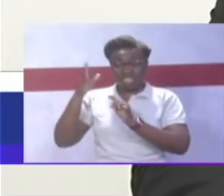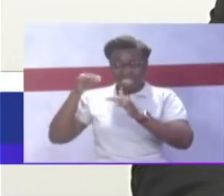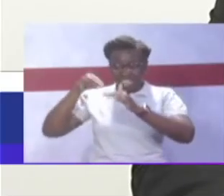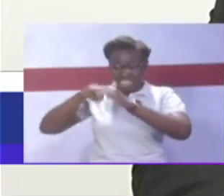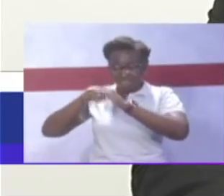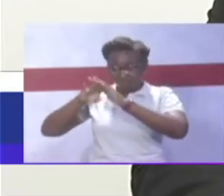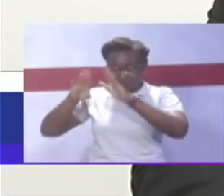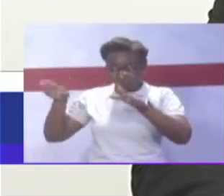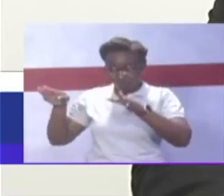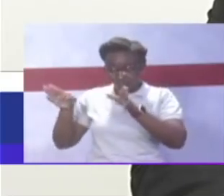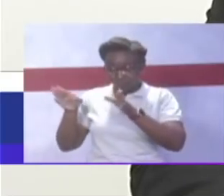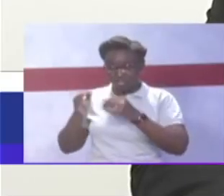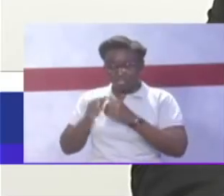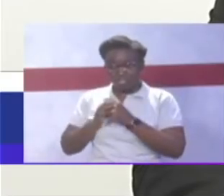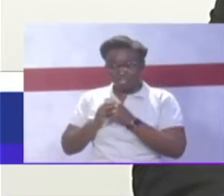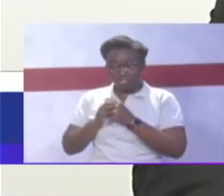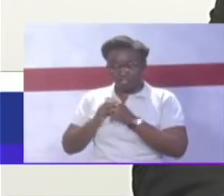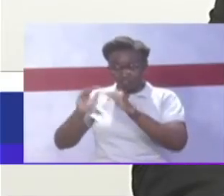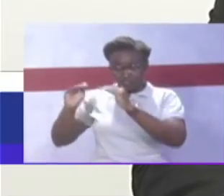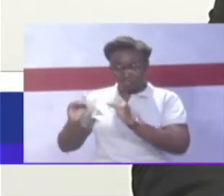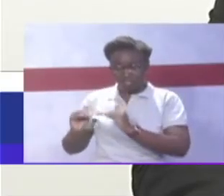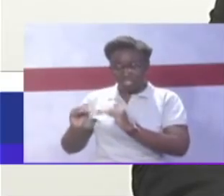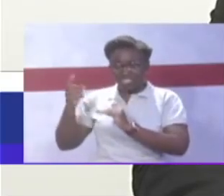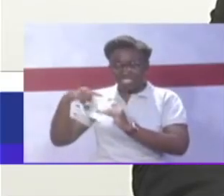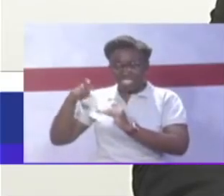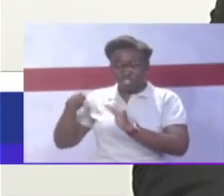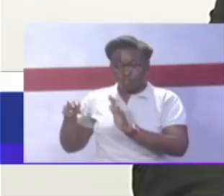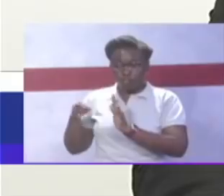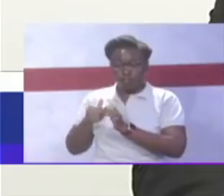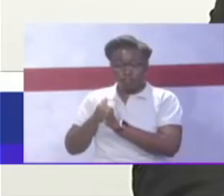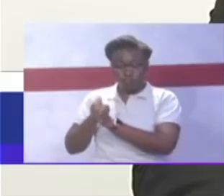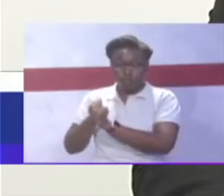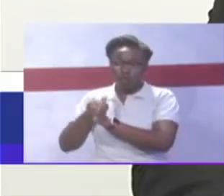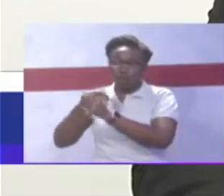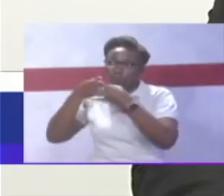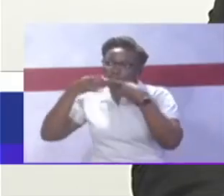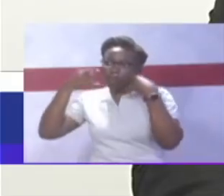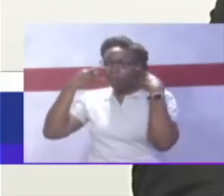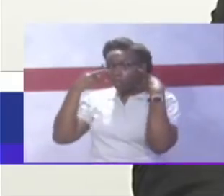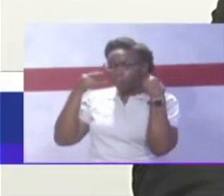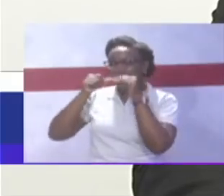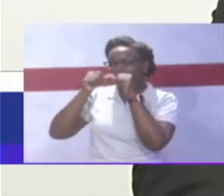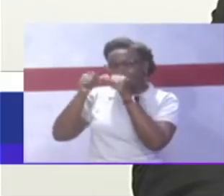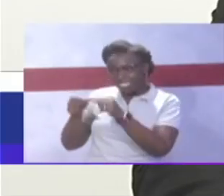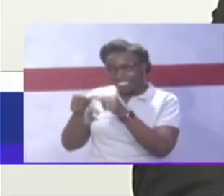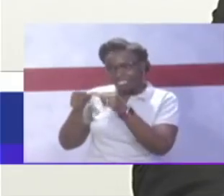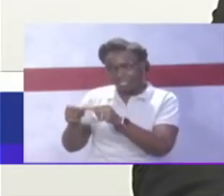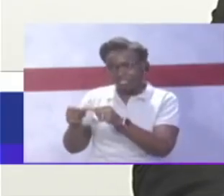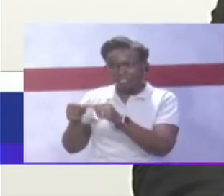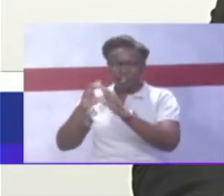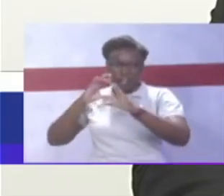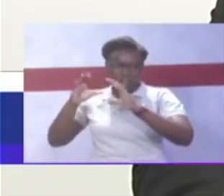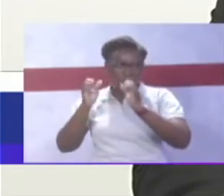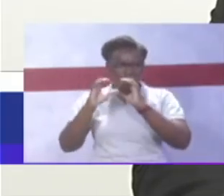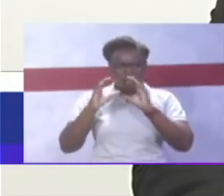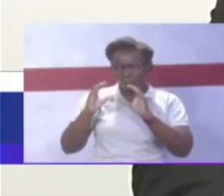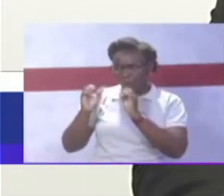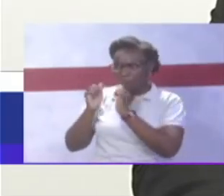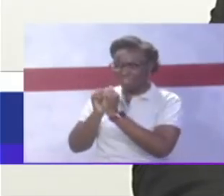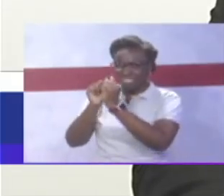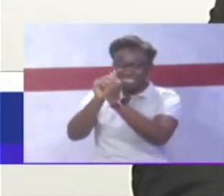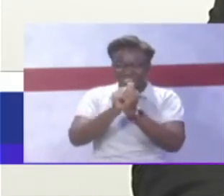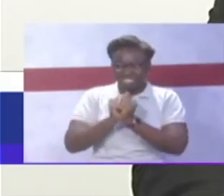that facility, that you try to continue to follow your guidelines, wearing your mask, and not to interact with those other individuals. They are patients as